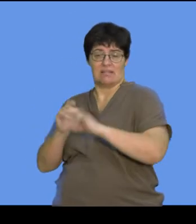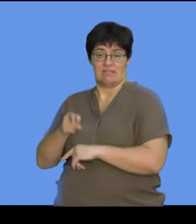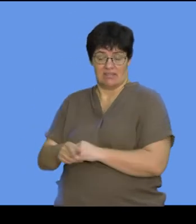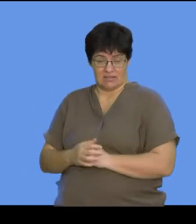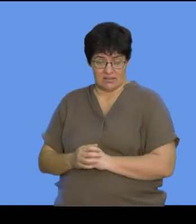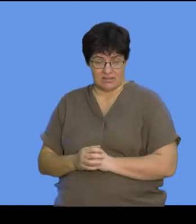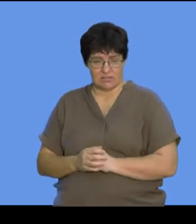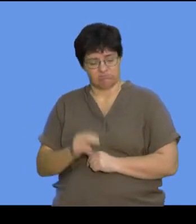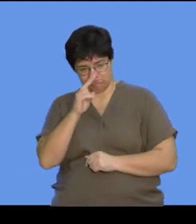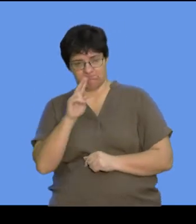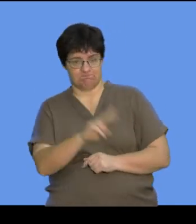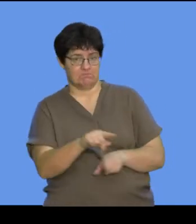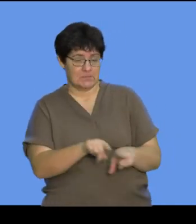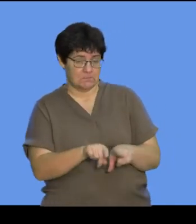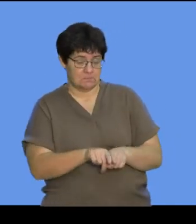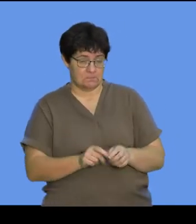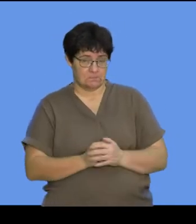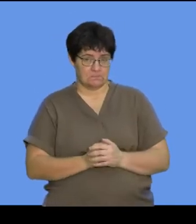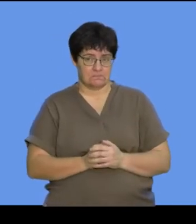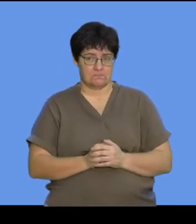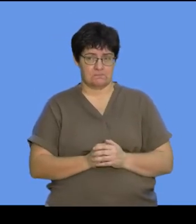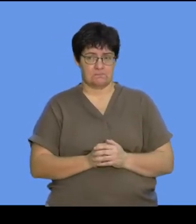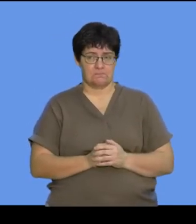cell. So we're going to have to look at that as well.